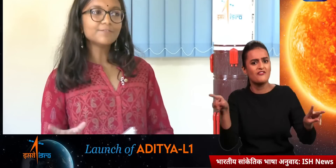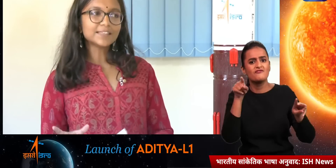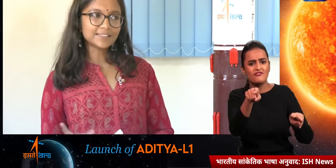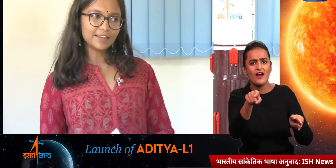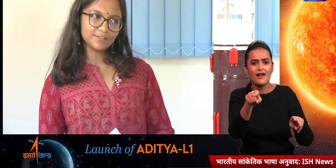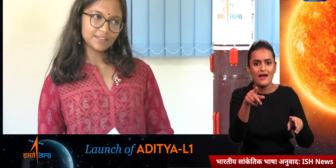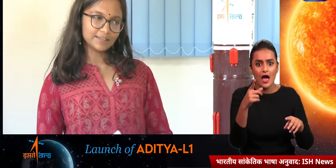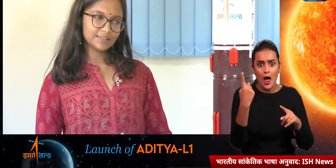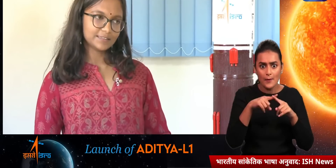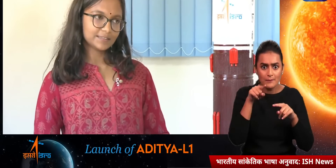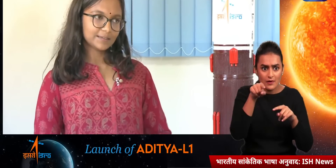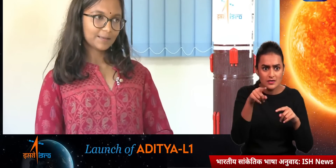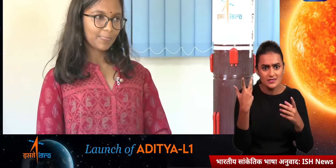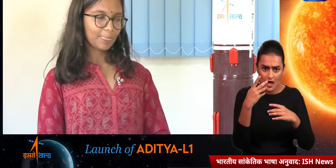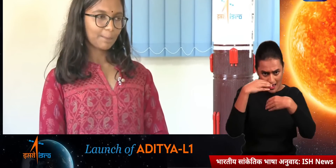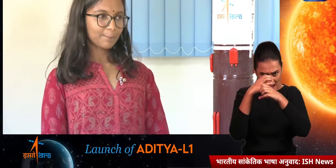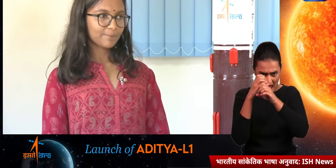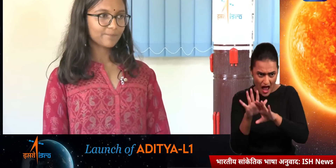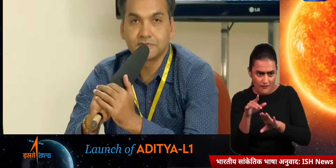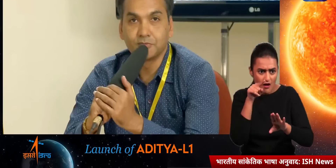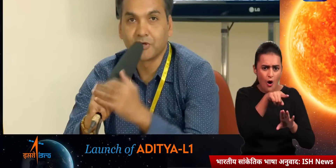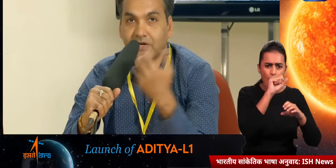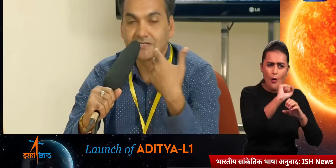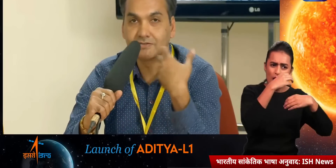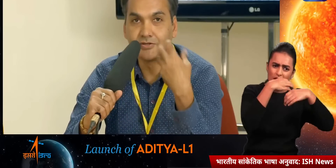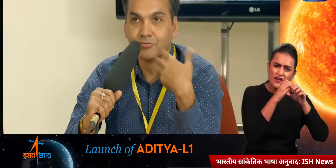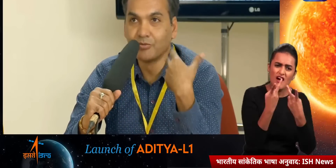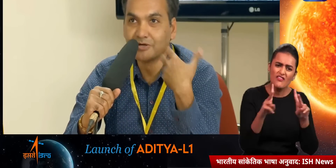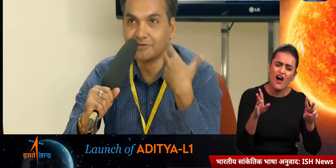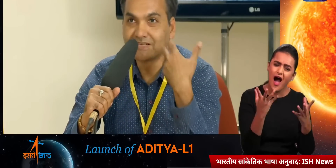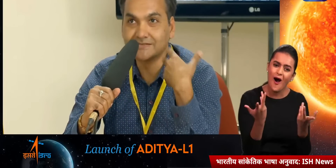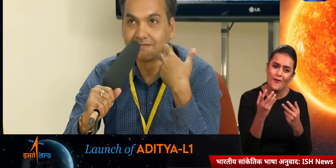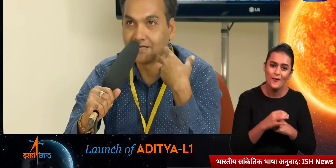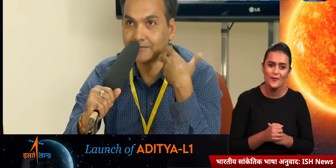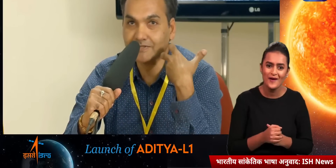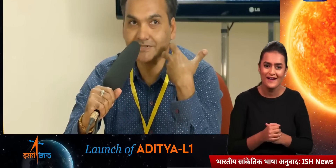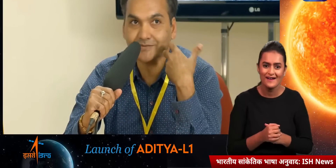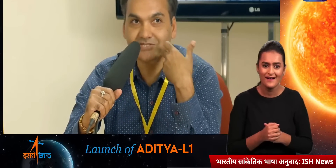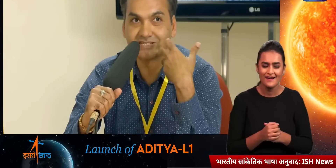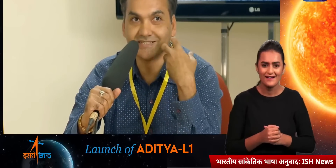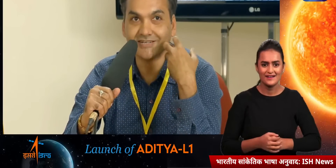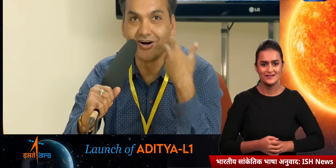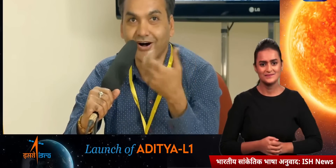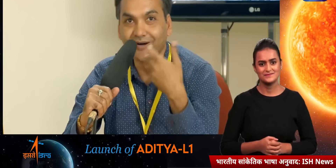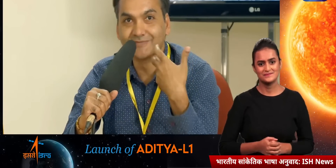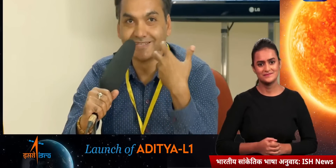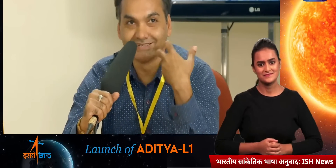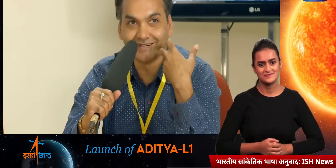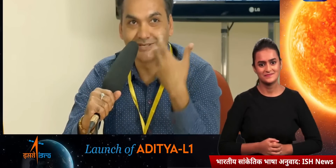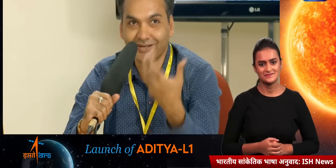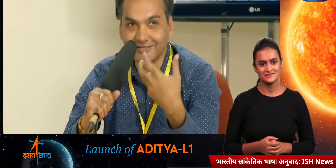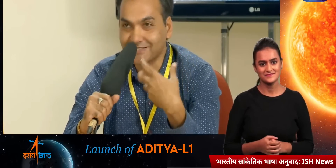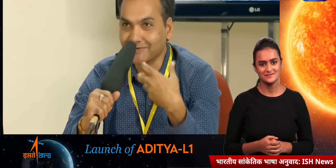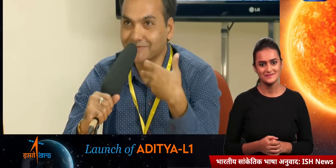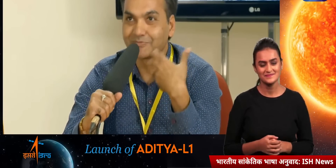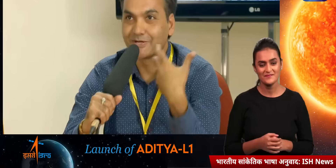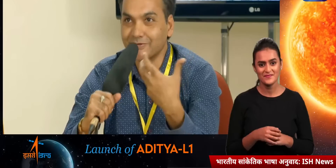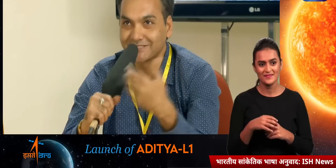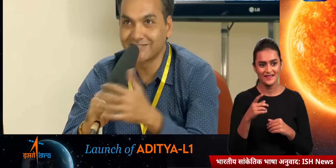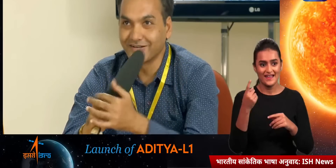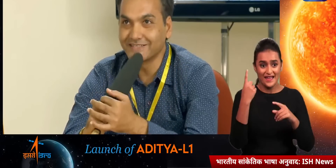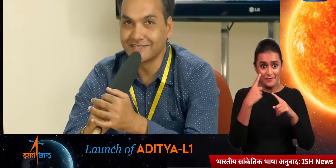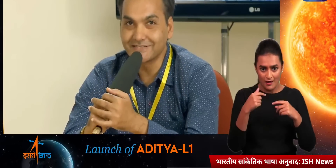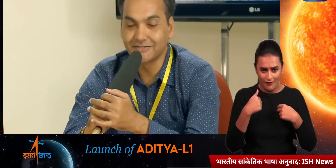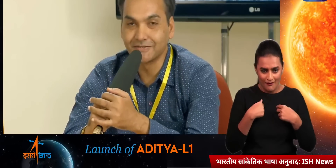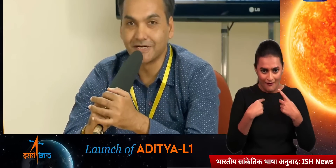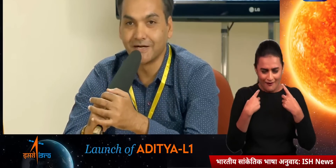you going to investigate using this? Yeah, so good afternoon. My voice is going to mumble because I'm still in the awe of the launch, and one of the payload